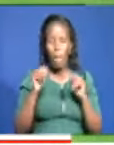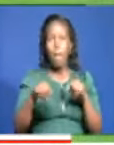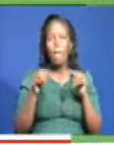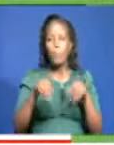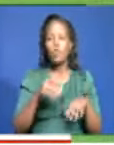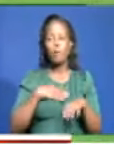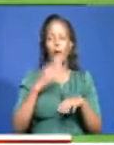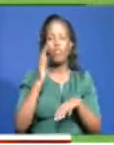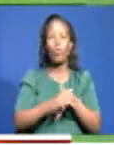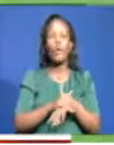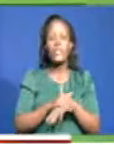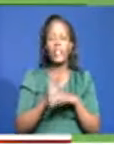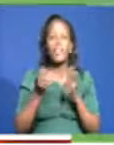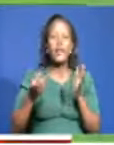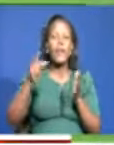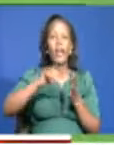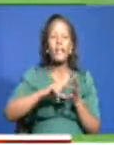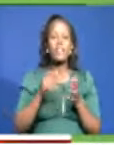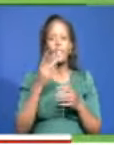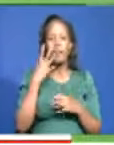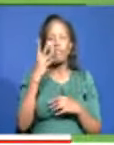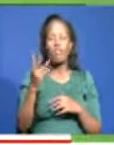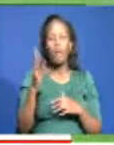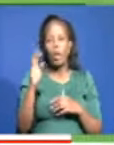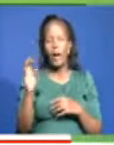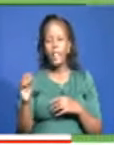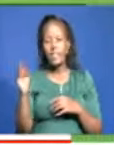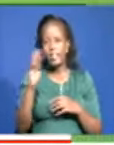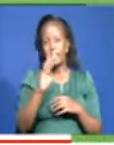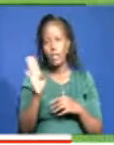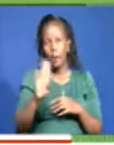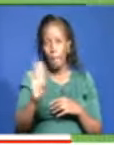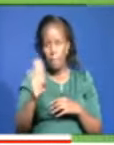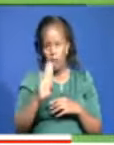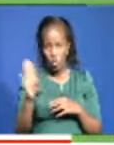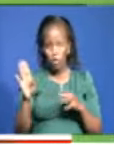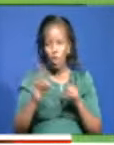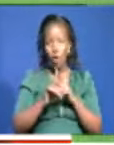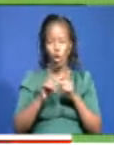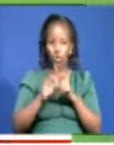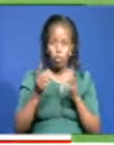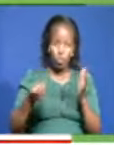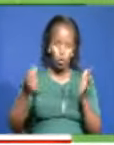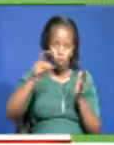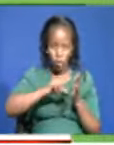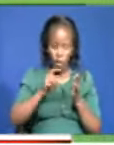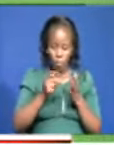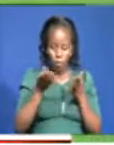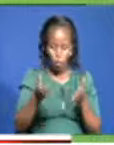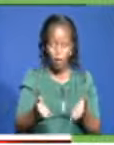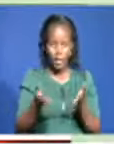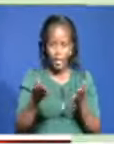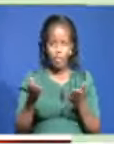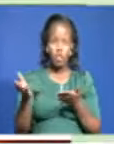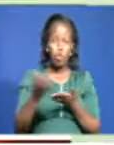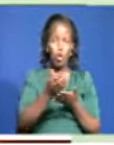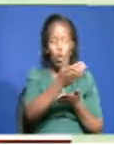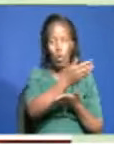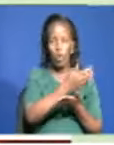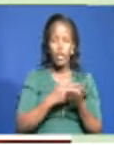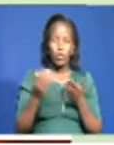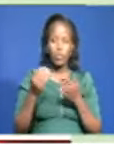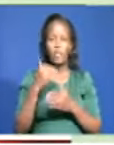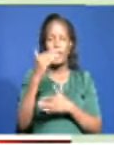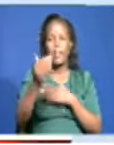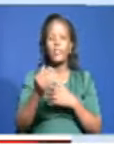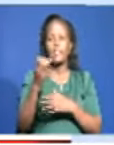extra 400 billion shillings and to double the current collection in 5 years. This, he says,